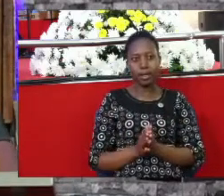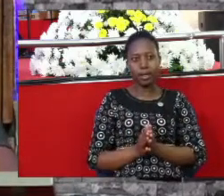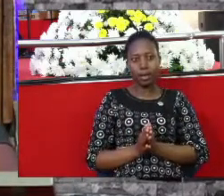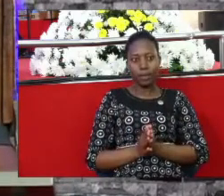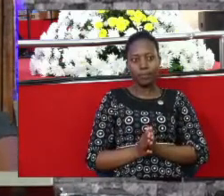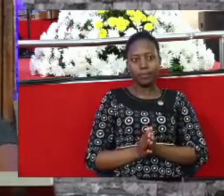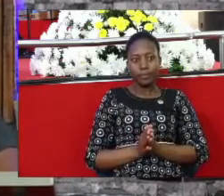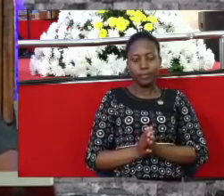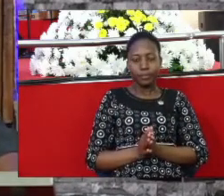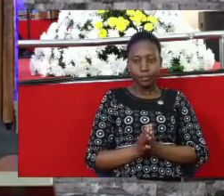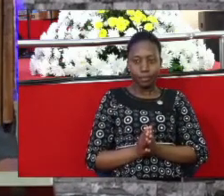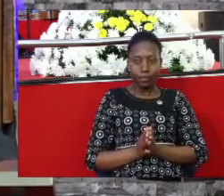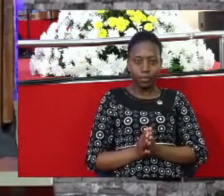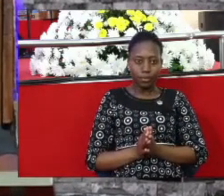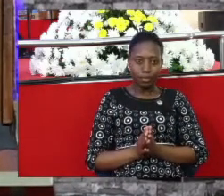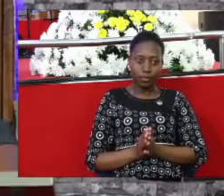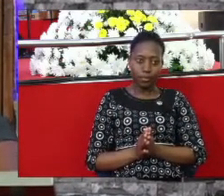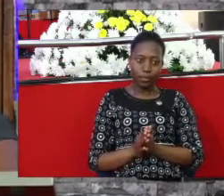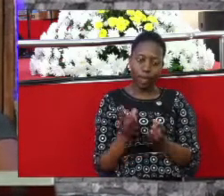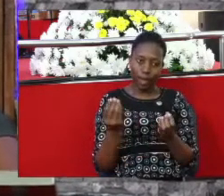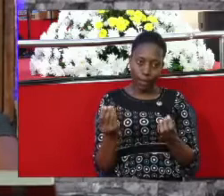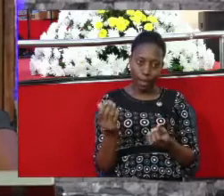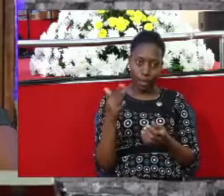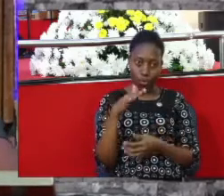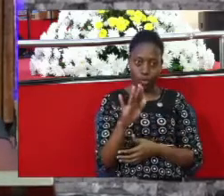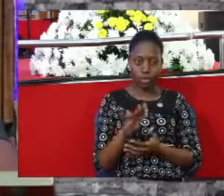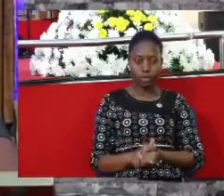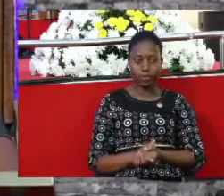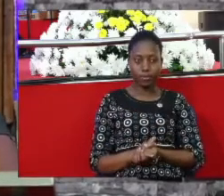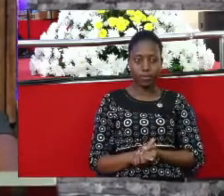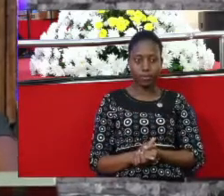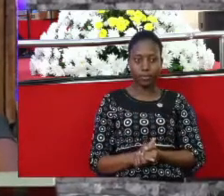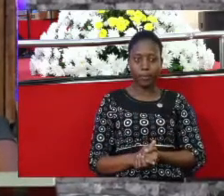invest without expecting something. Where see Yesu?